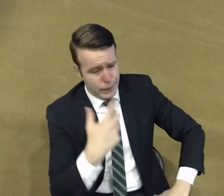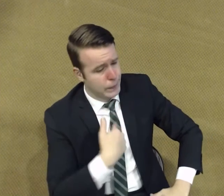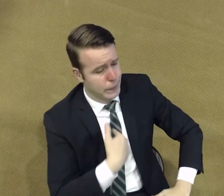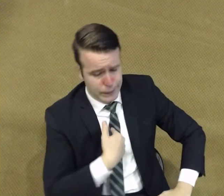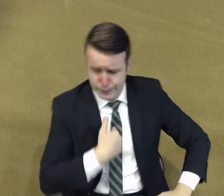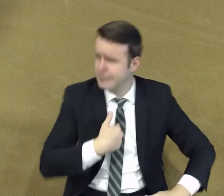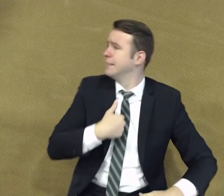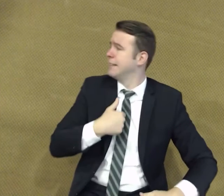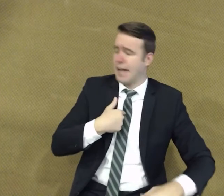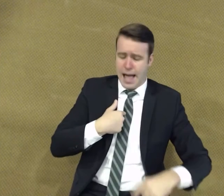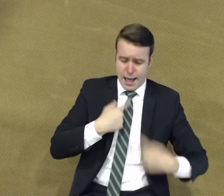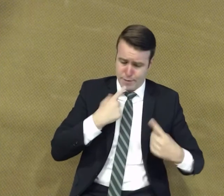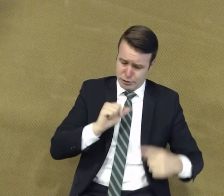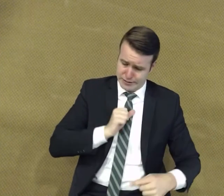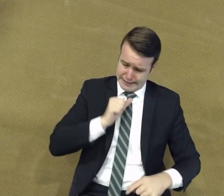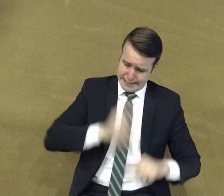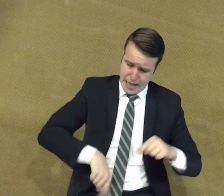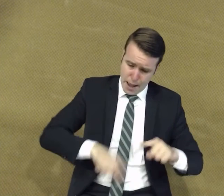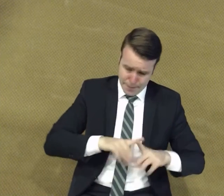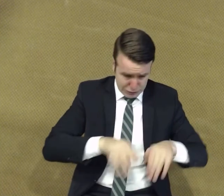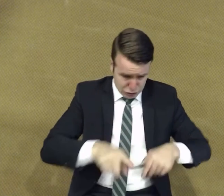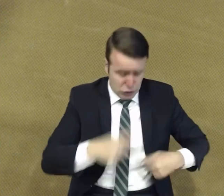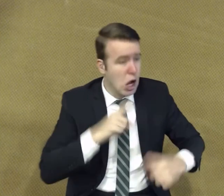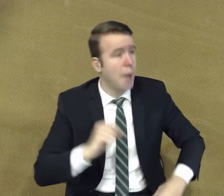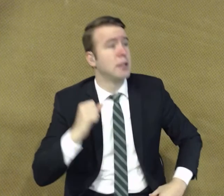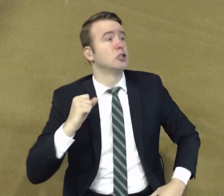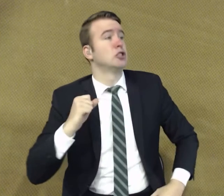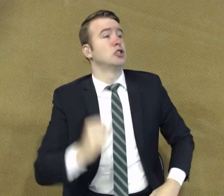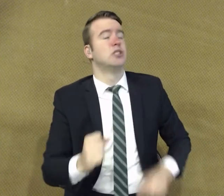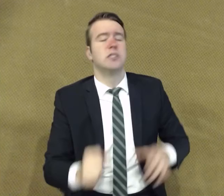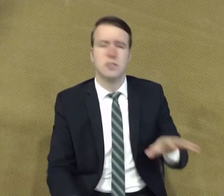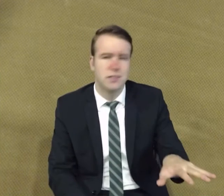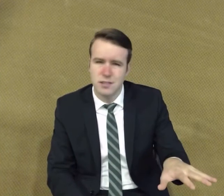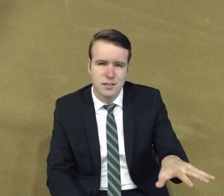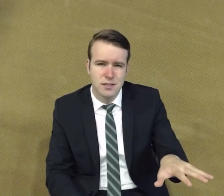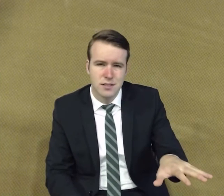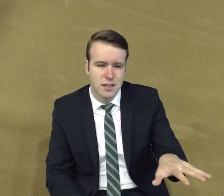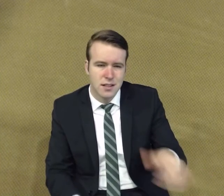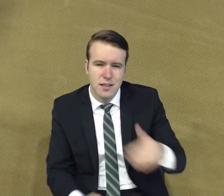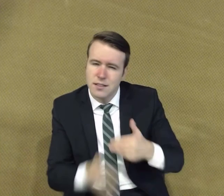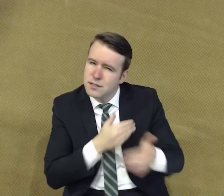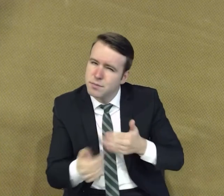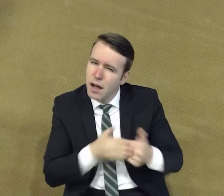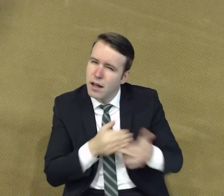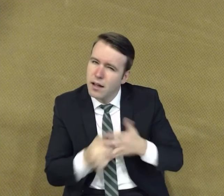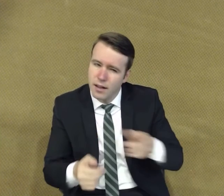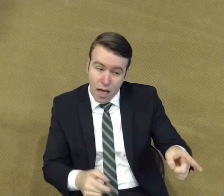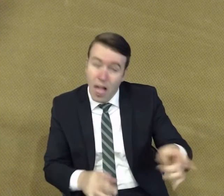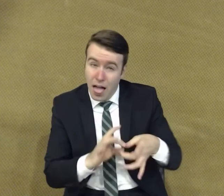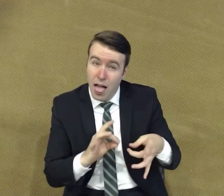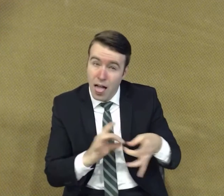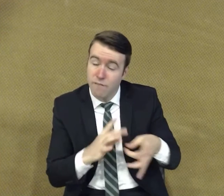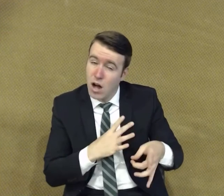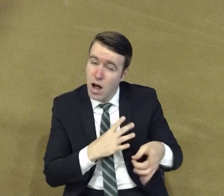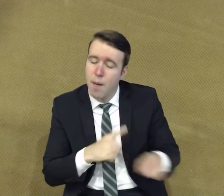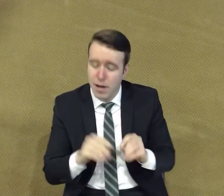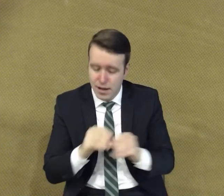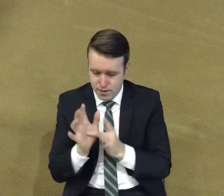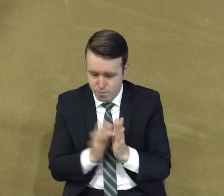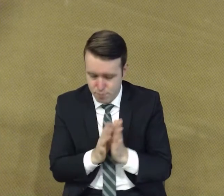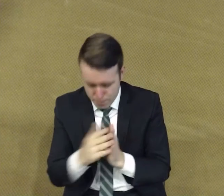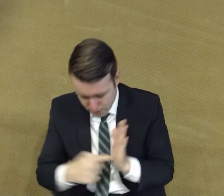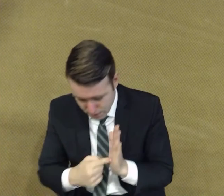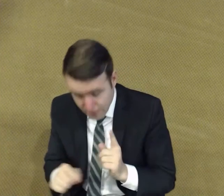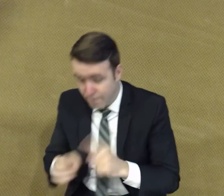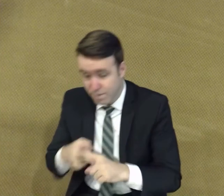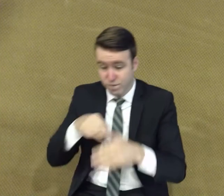could never accomplish or felt like they never had the chance to accomplish. All of this in spite of the fact that in the Bible,